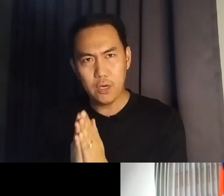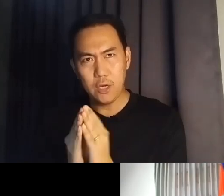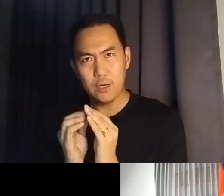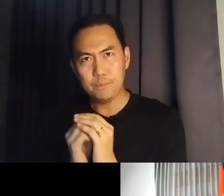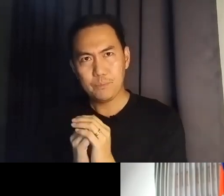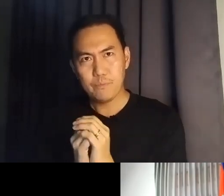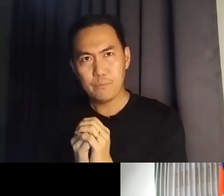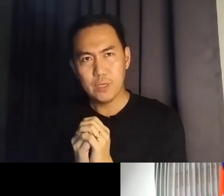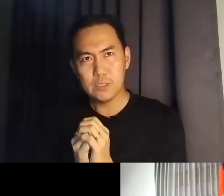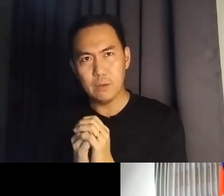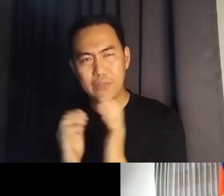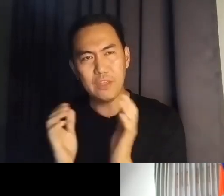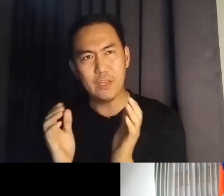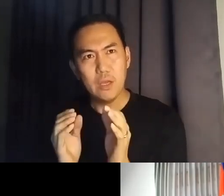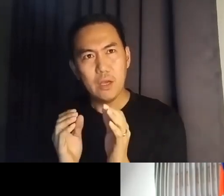more